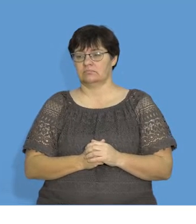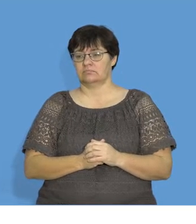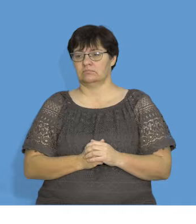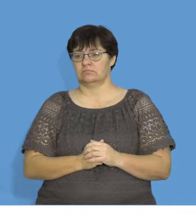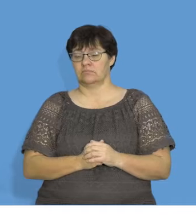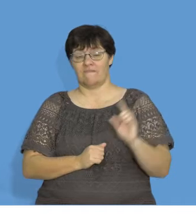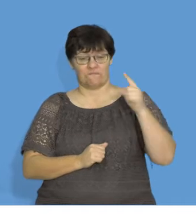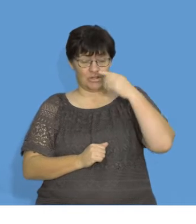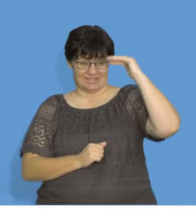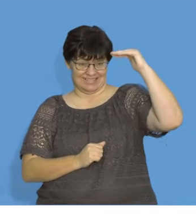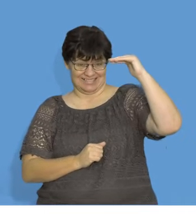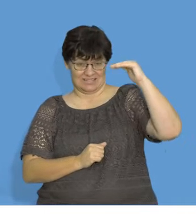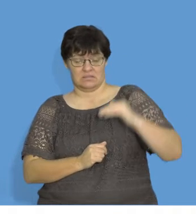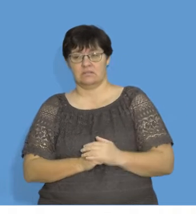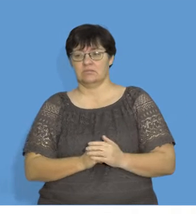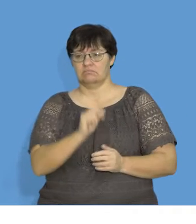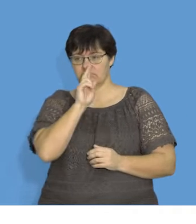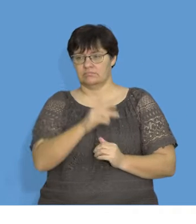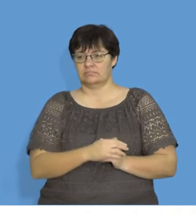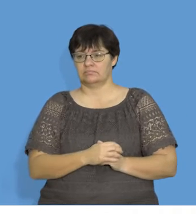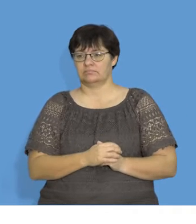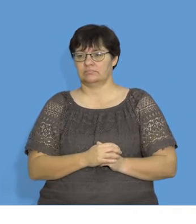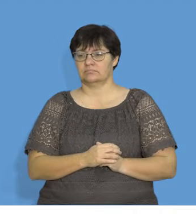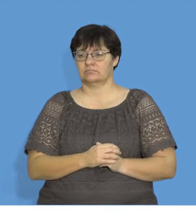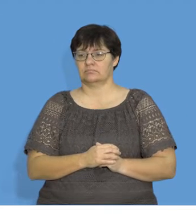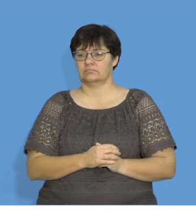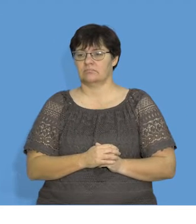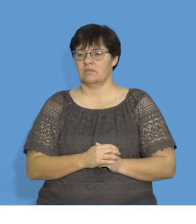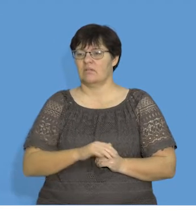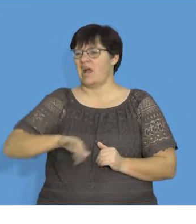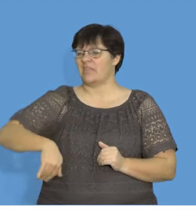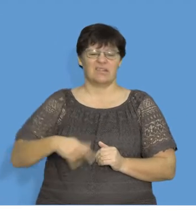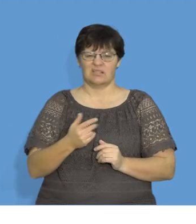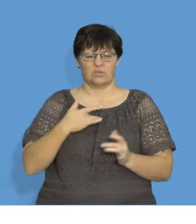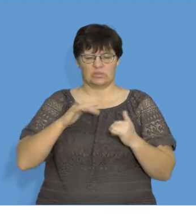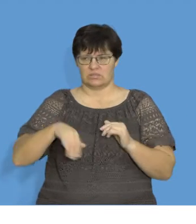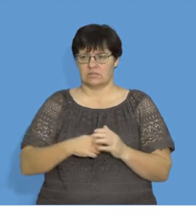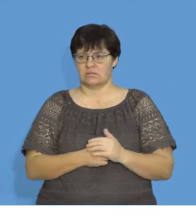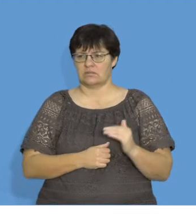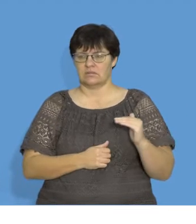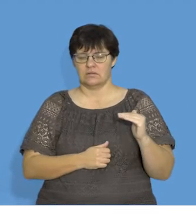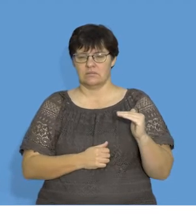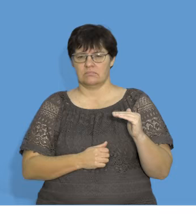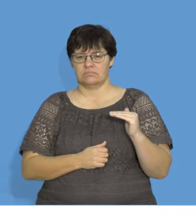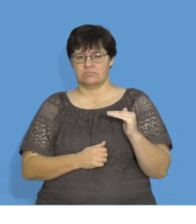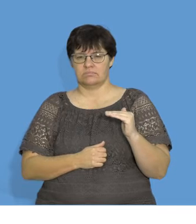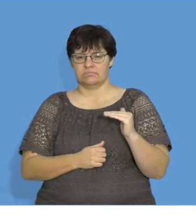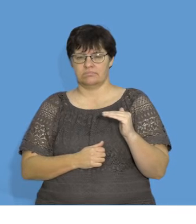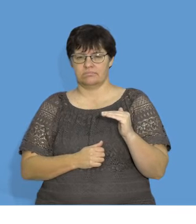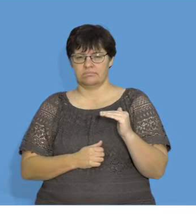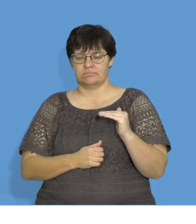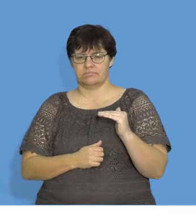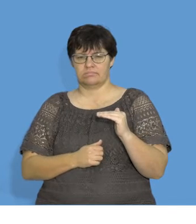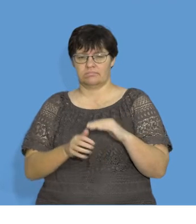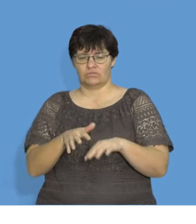so only this top one's going to go. Watch. It runs. We're not worrying about what happens with the other cars, and it's going very,